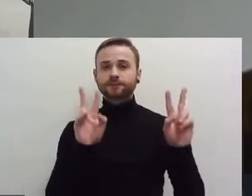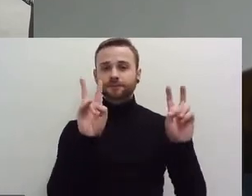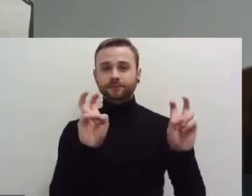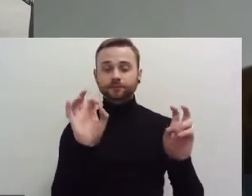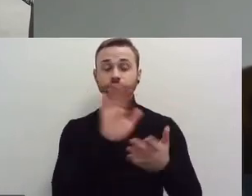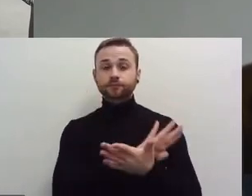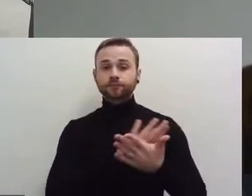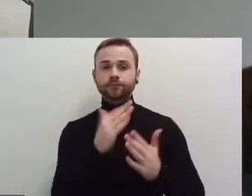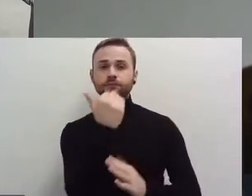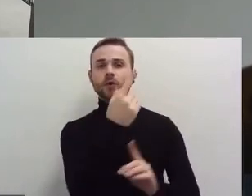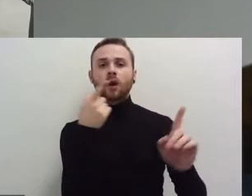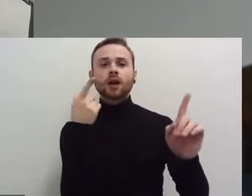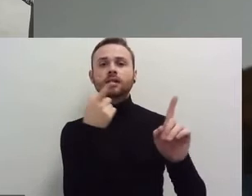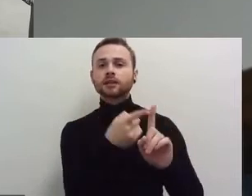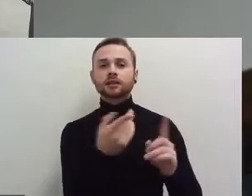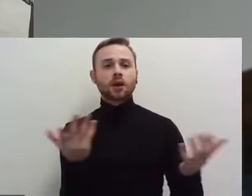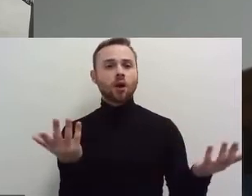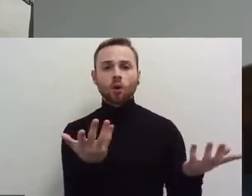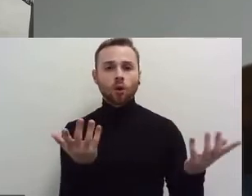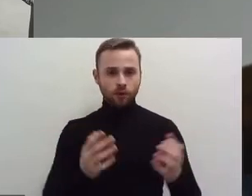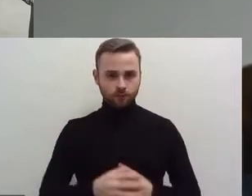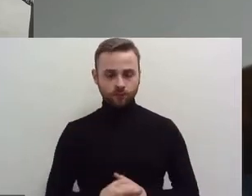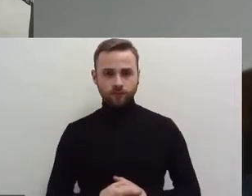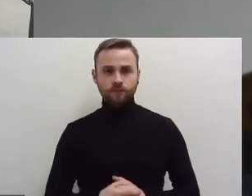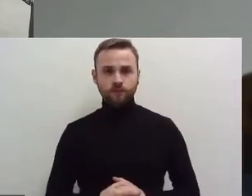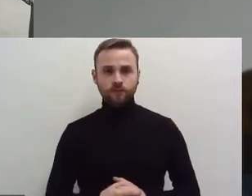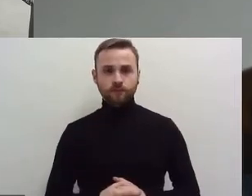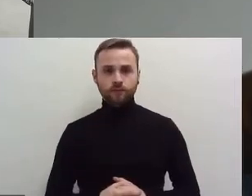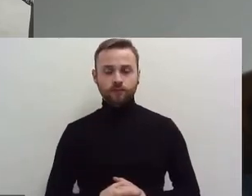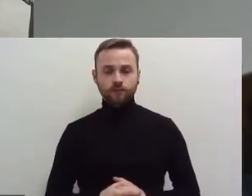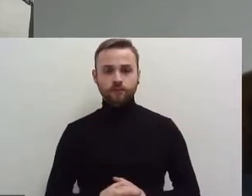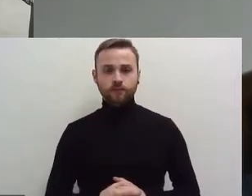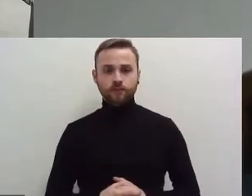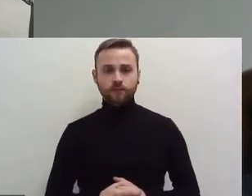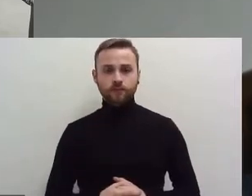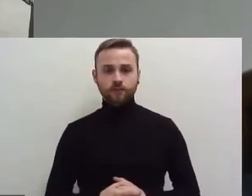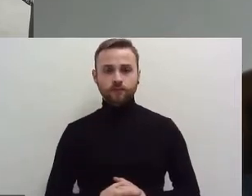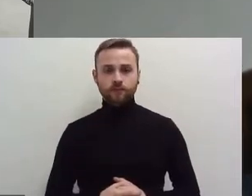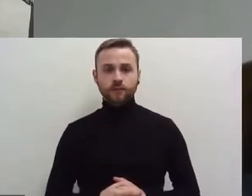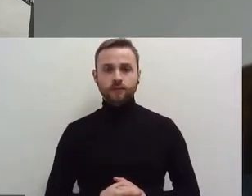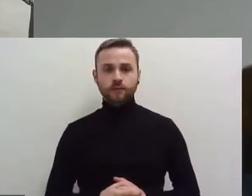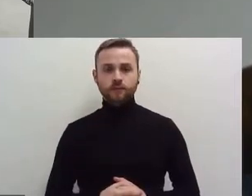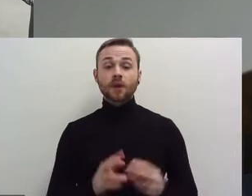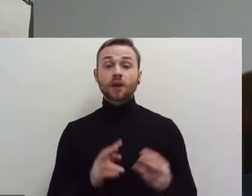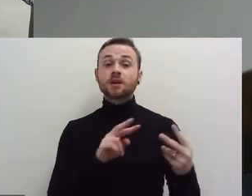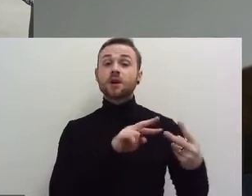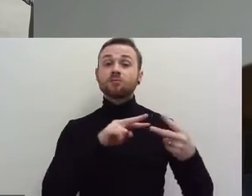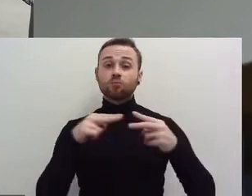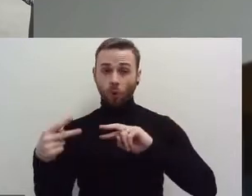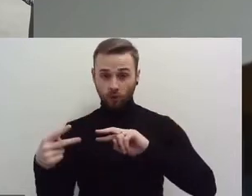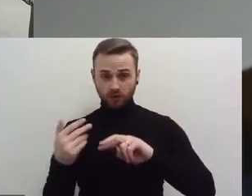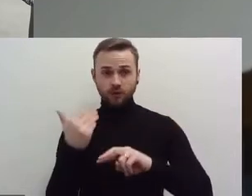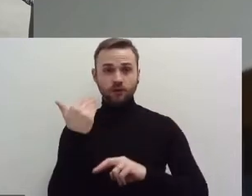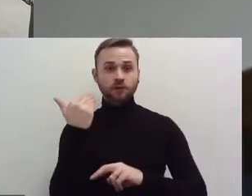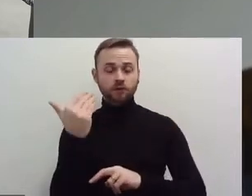one, because this will ensure that, first of all, change is more effective, because it will make sustainable options the easiest ones, or even the